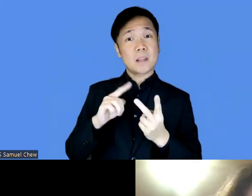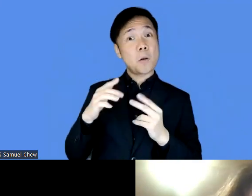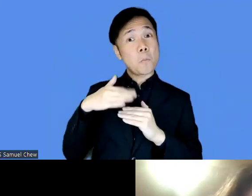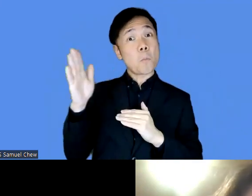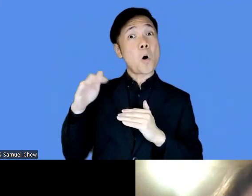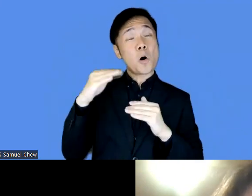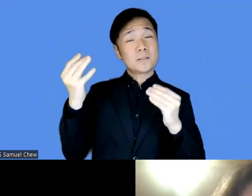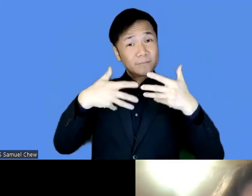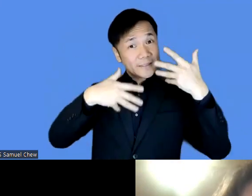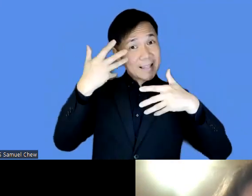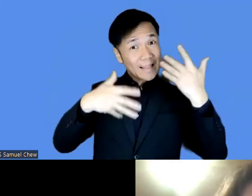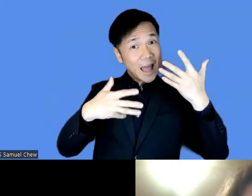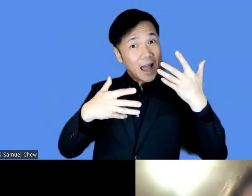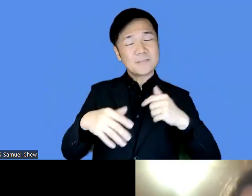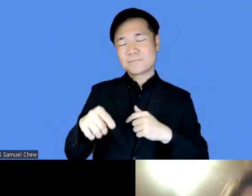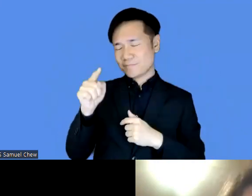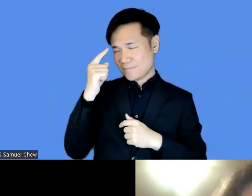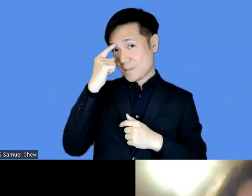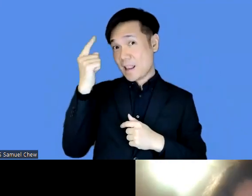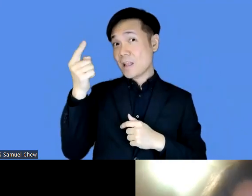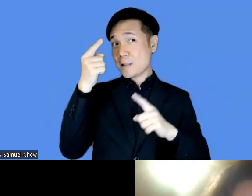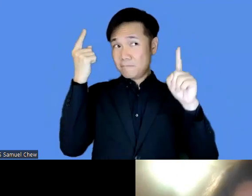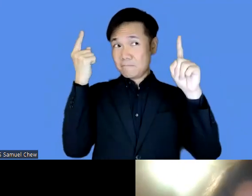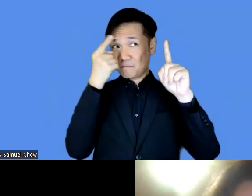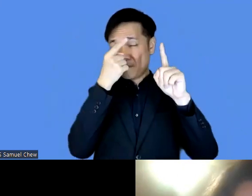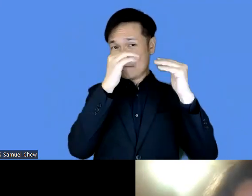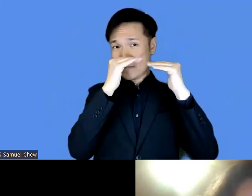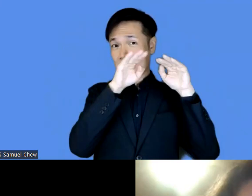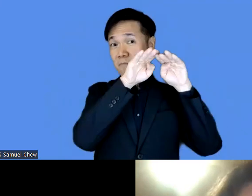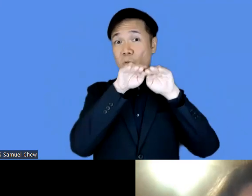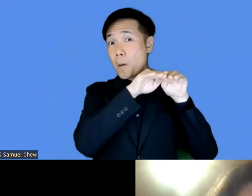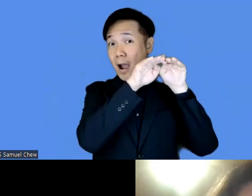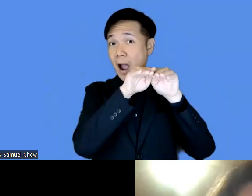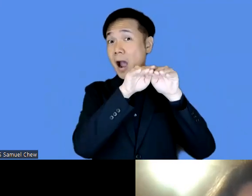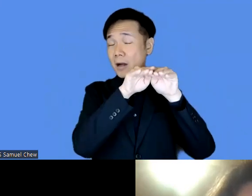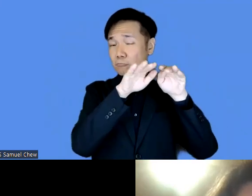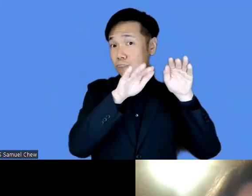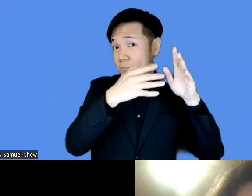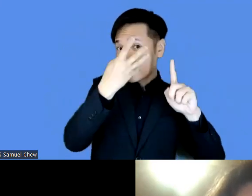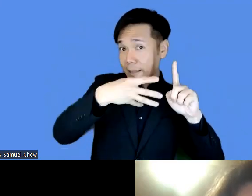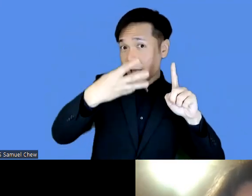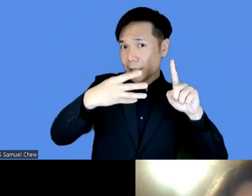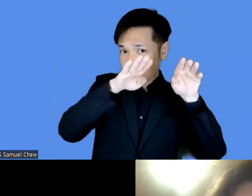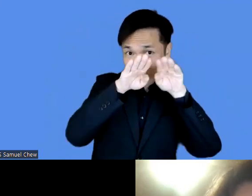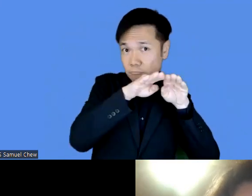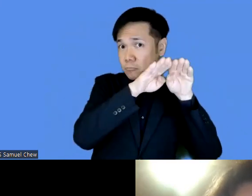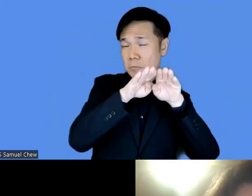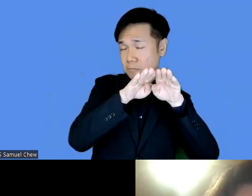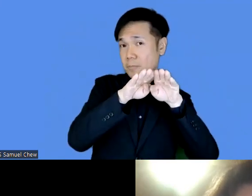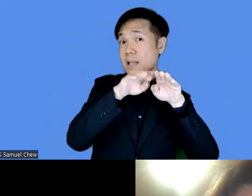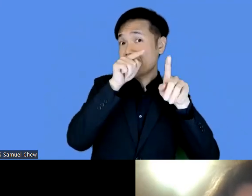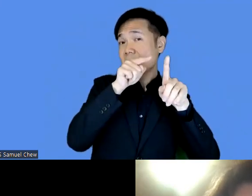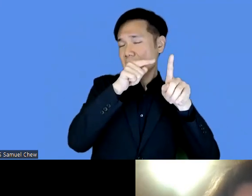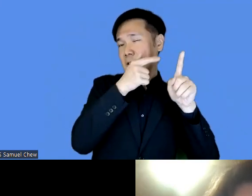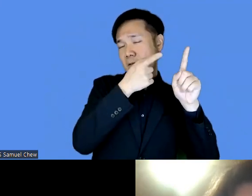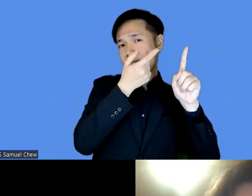have questions that meet international standards of comparability. These are the United Nations principles